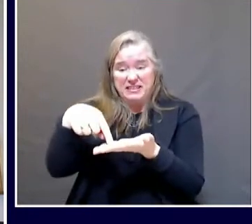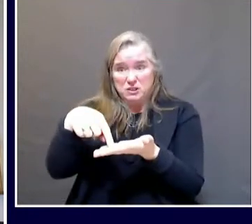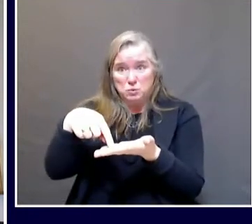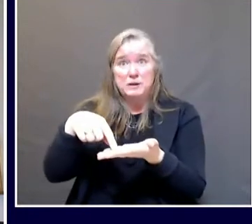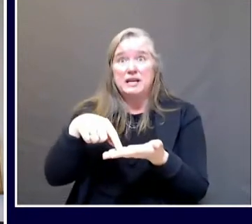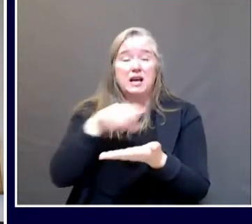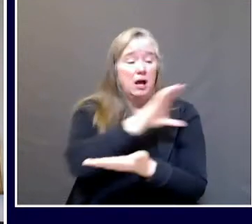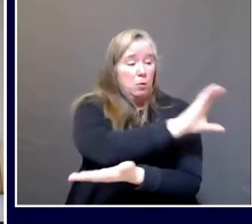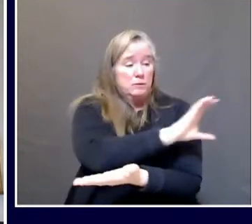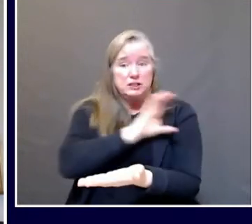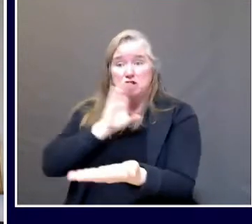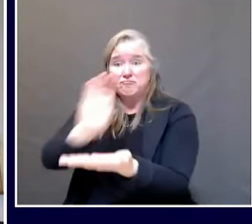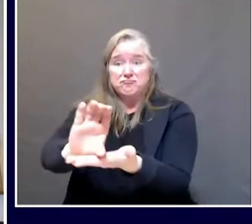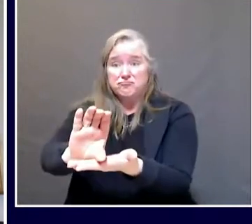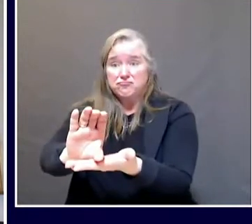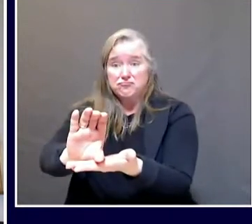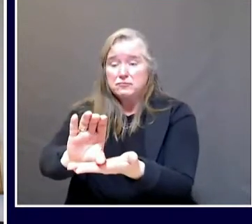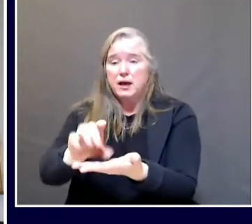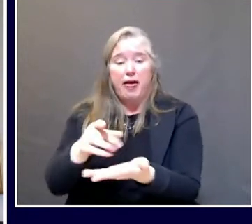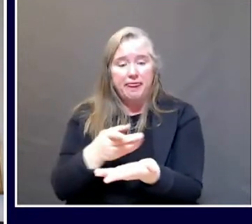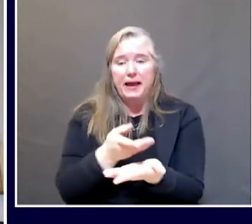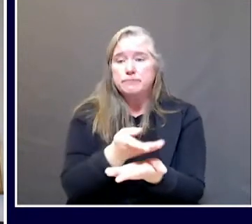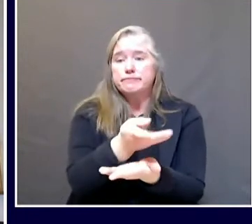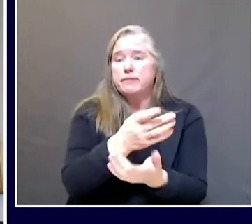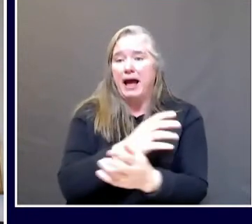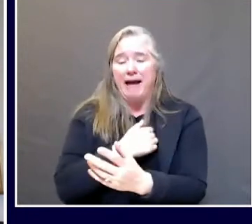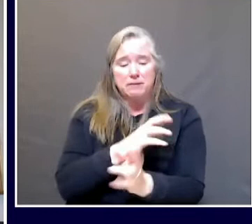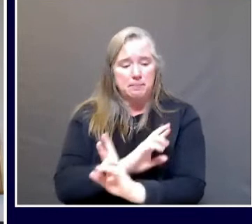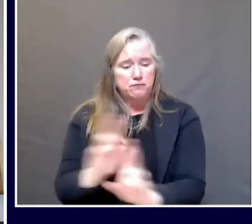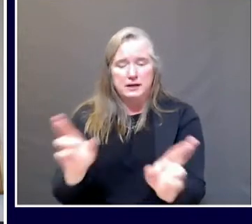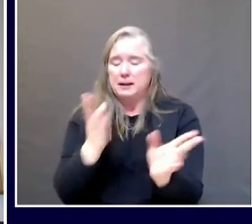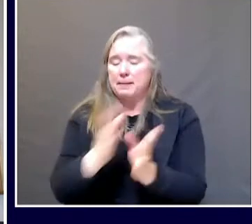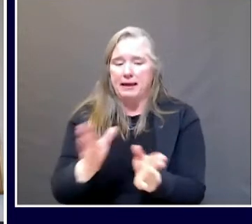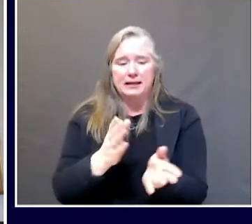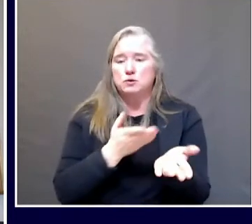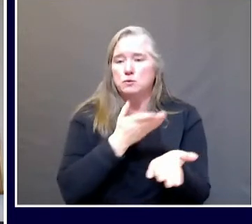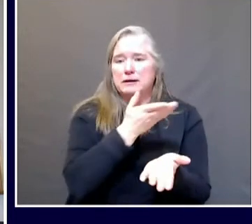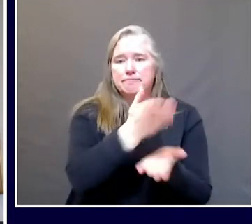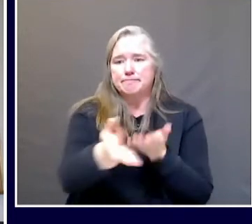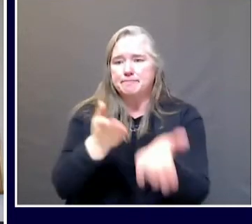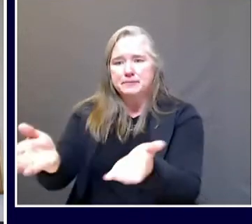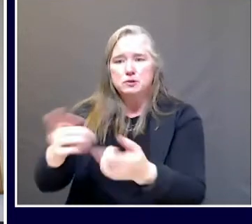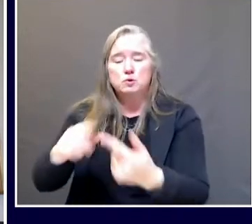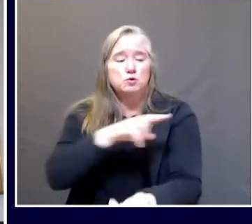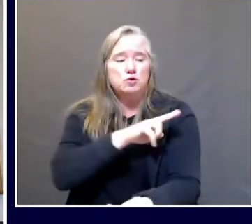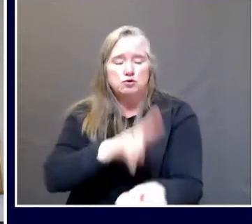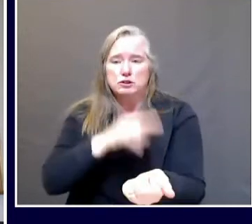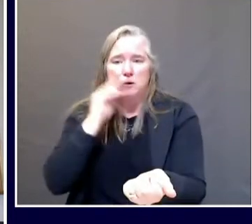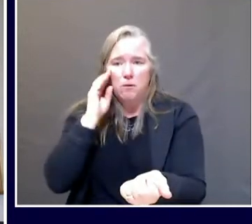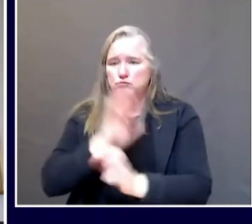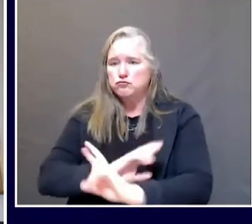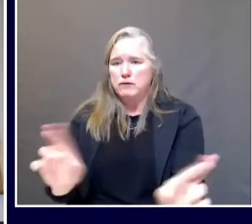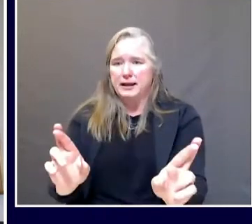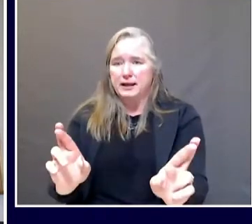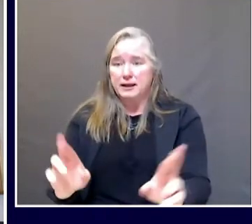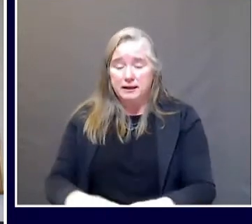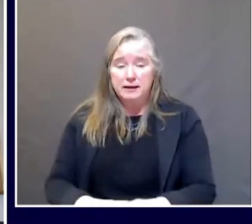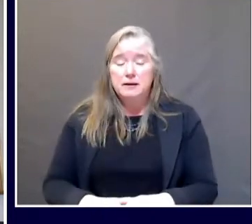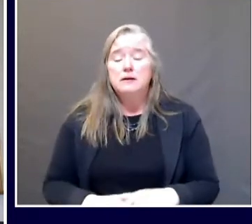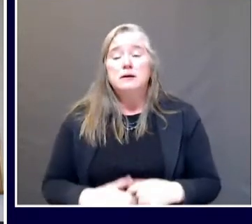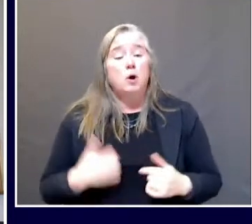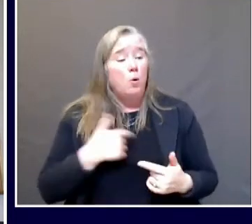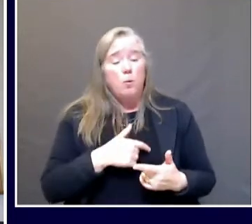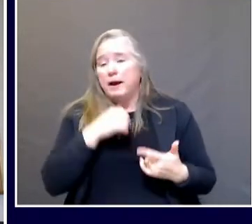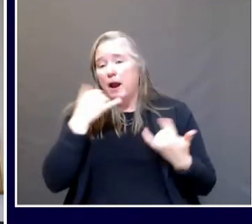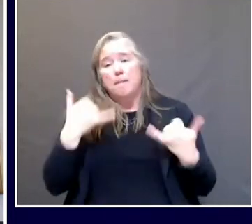folks. We're going to continue doing that. We're not messing around with this. We've got doses waiting to be administered and